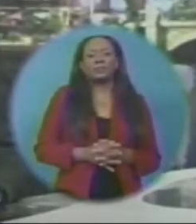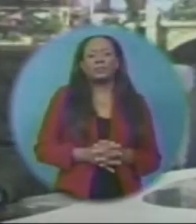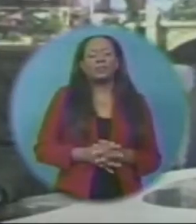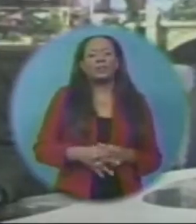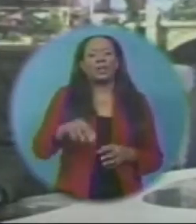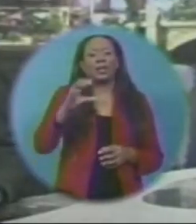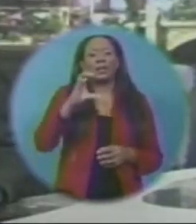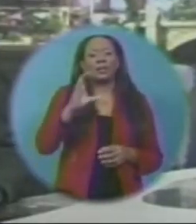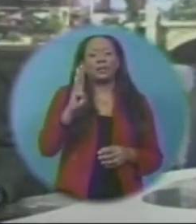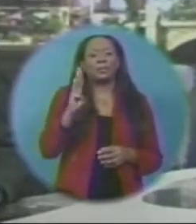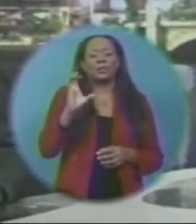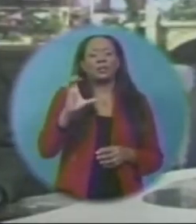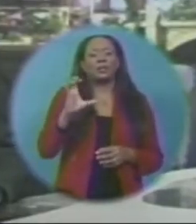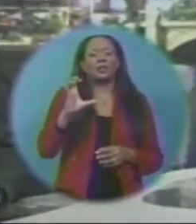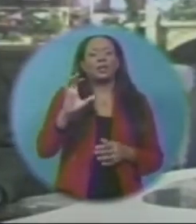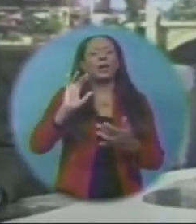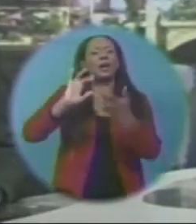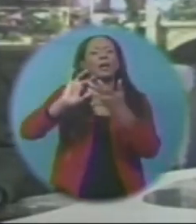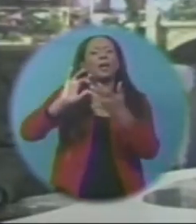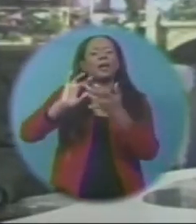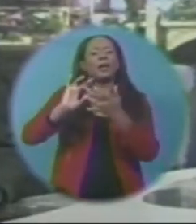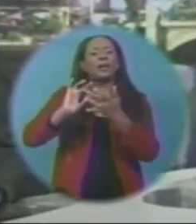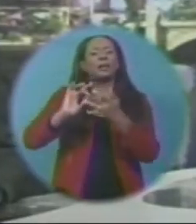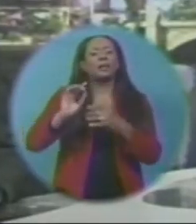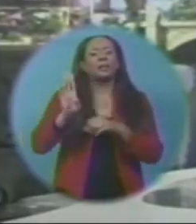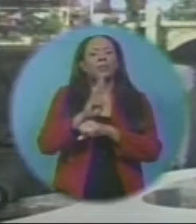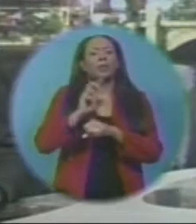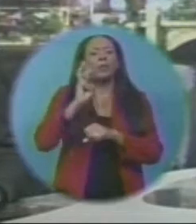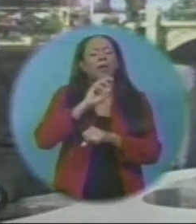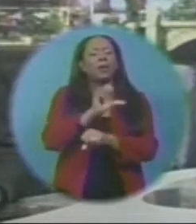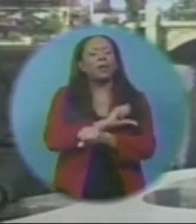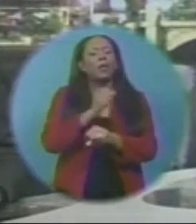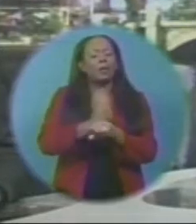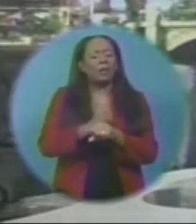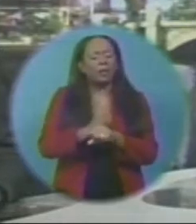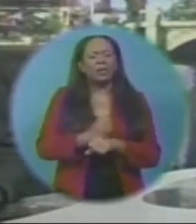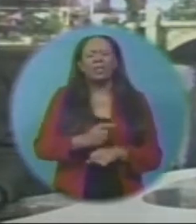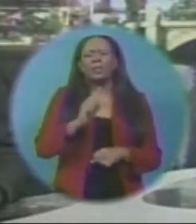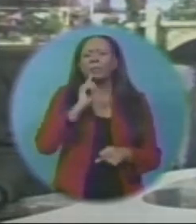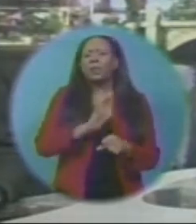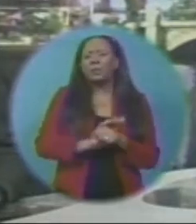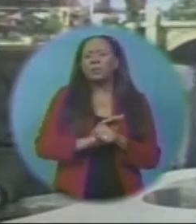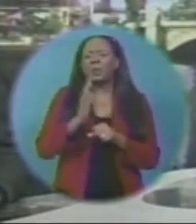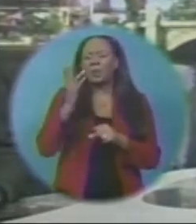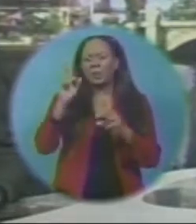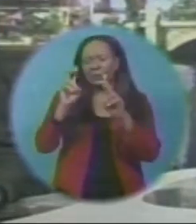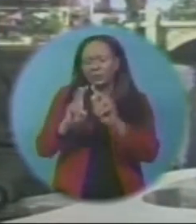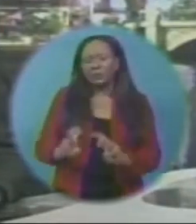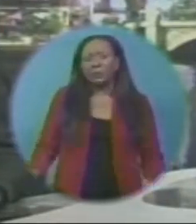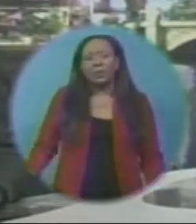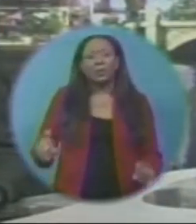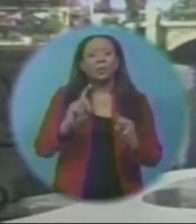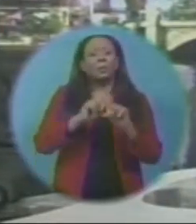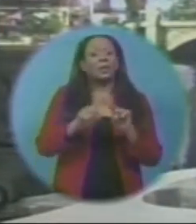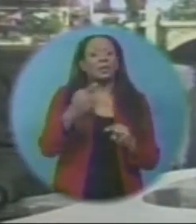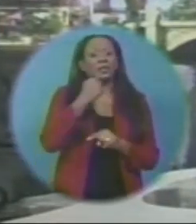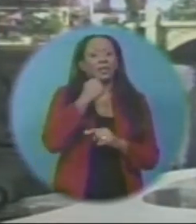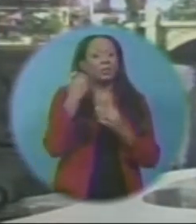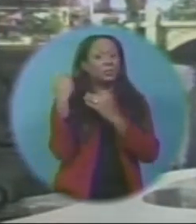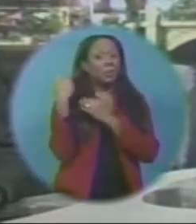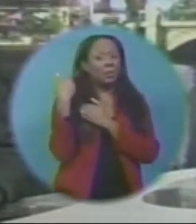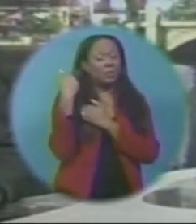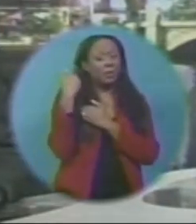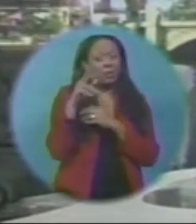When CBC contacted officials at the BWA, they promised to look into the matter. However, they also made it clear that it was the responsibility of